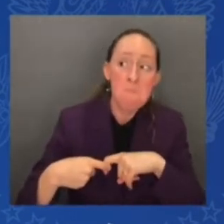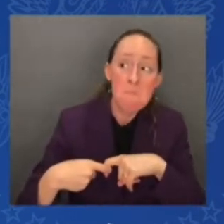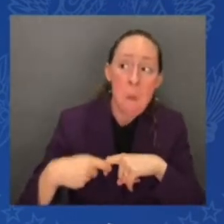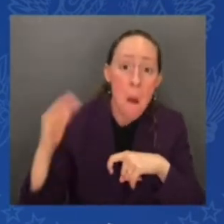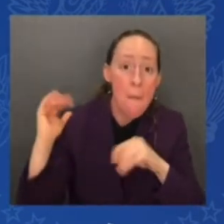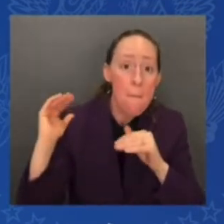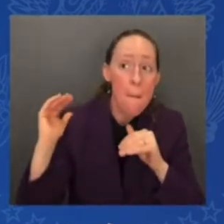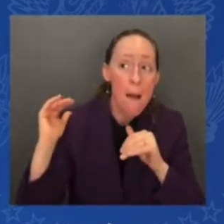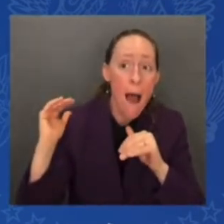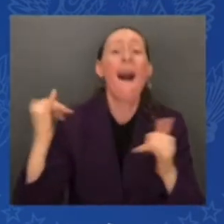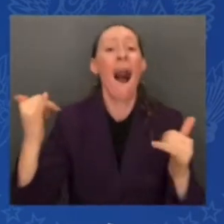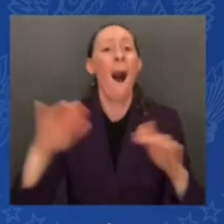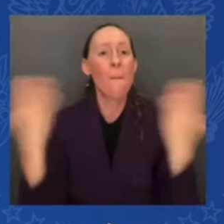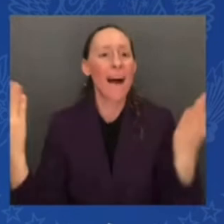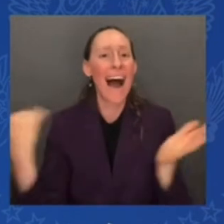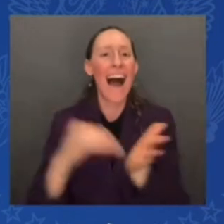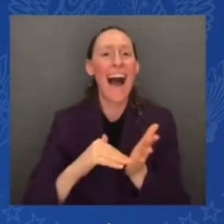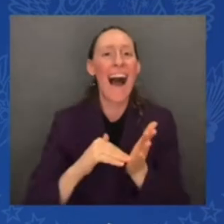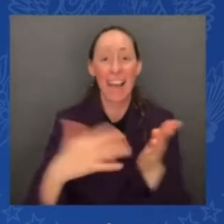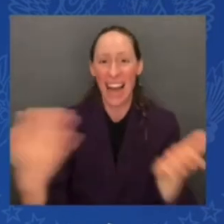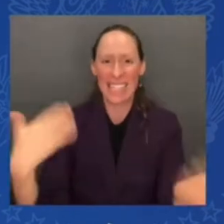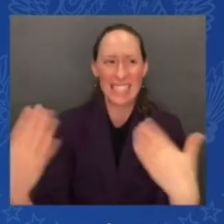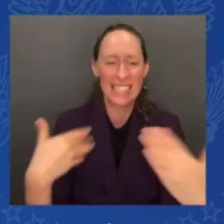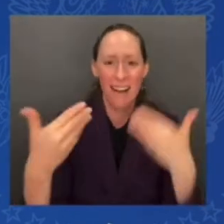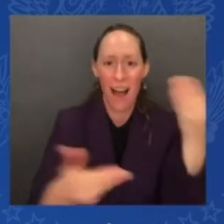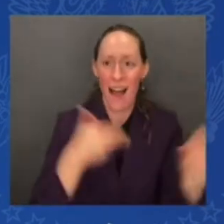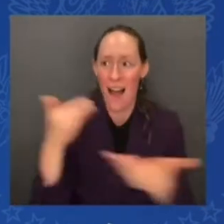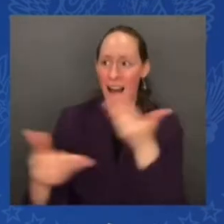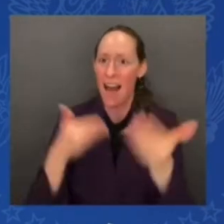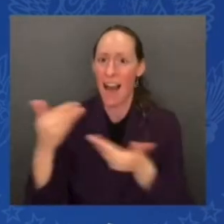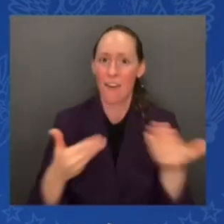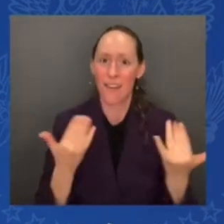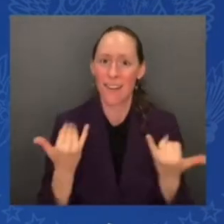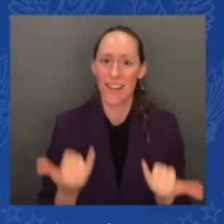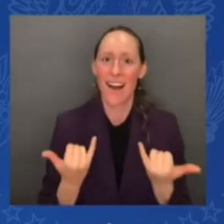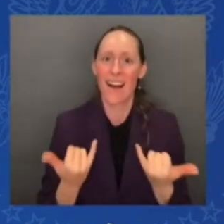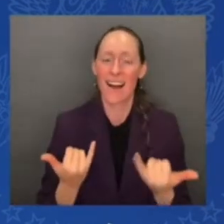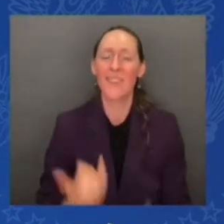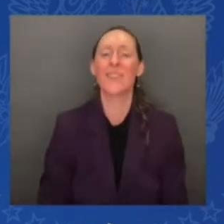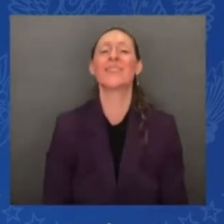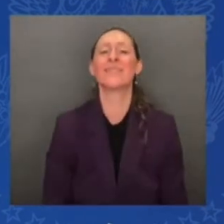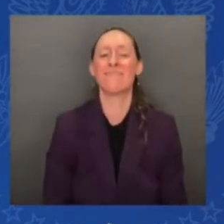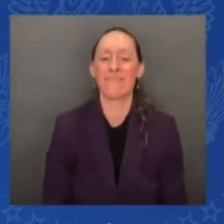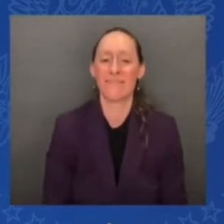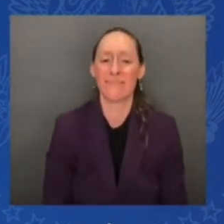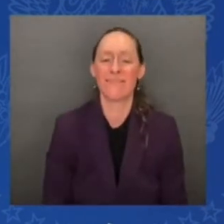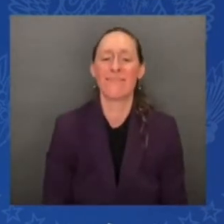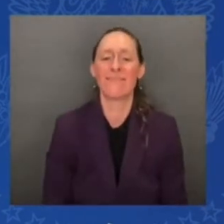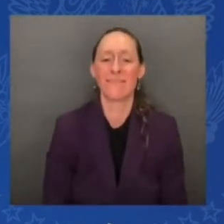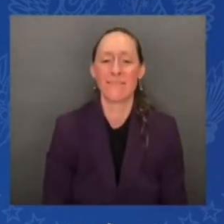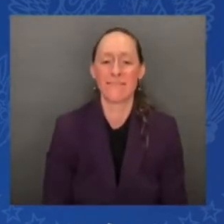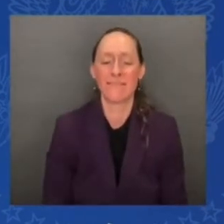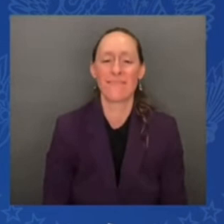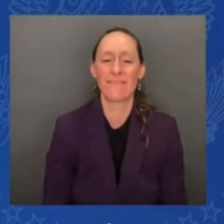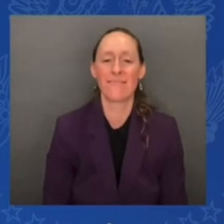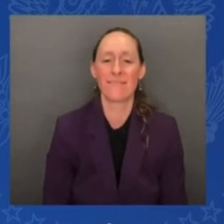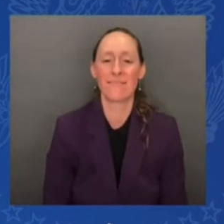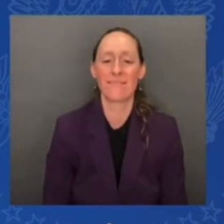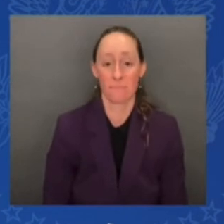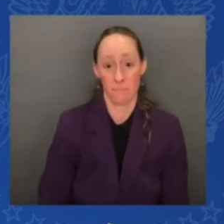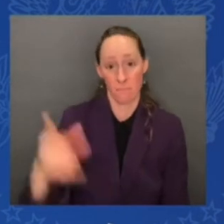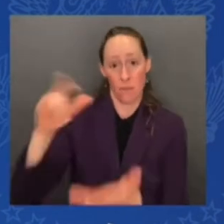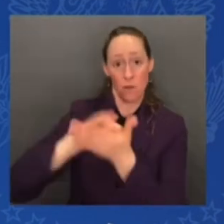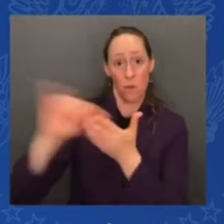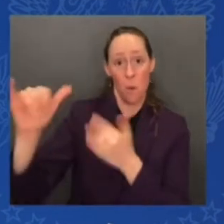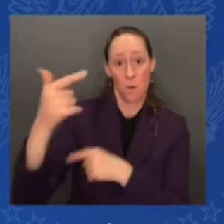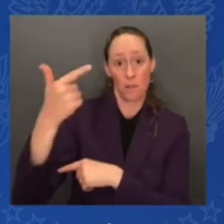New York, GE is investing $50 million for a new manufacturing assembly line making critical components for turbines